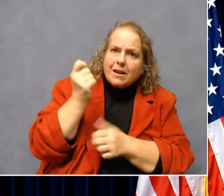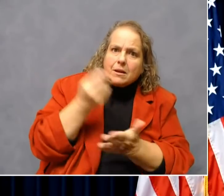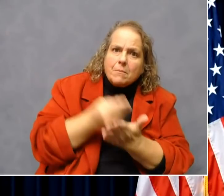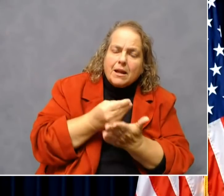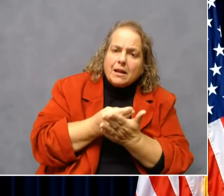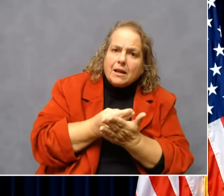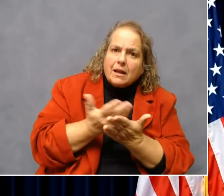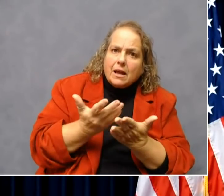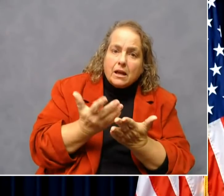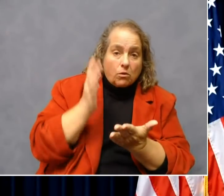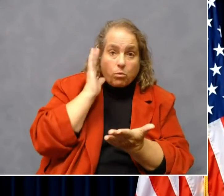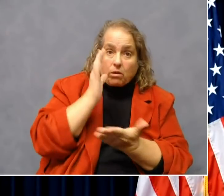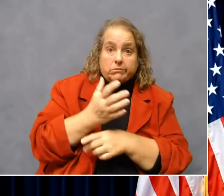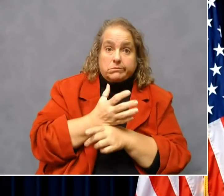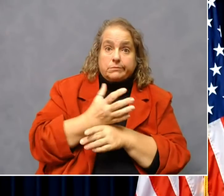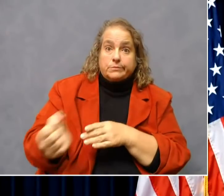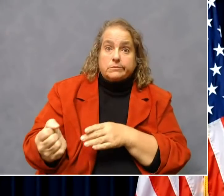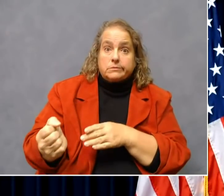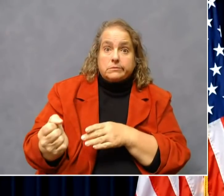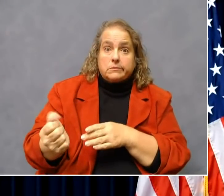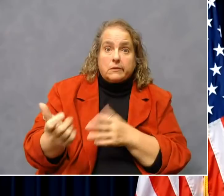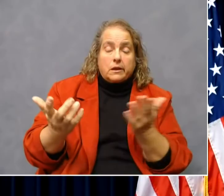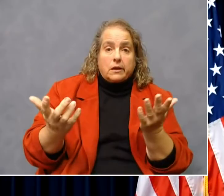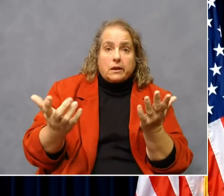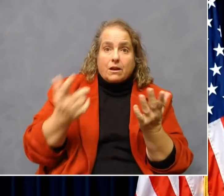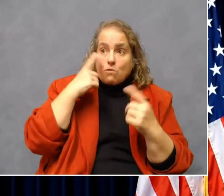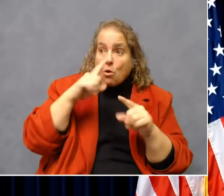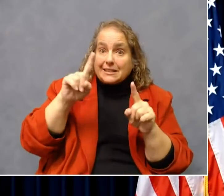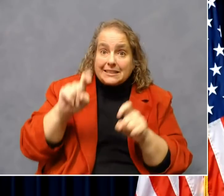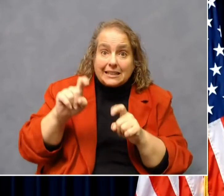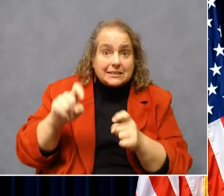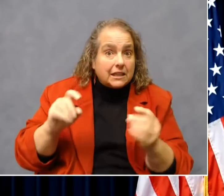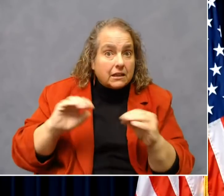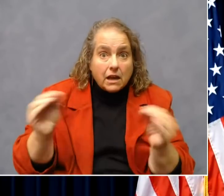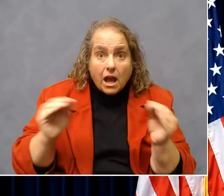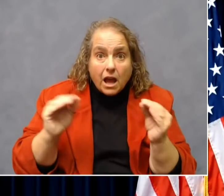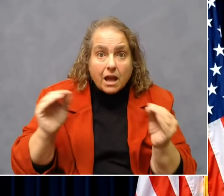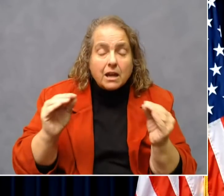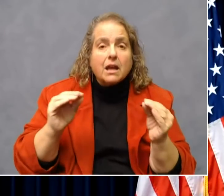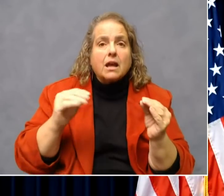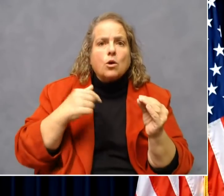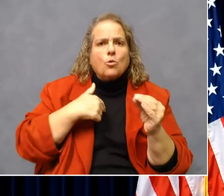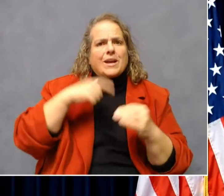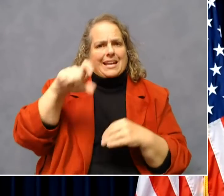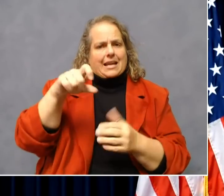for testing and doing everything else we need to defeat this virus.